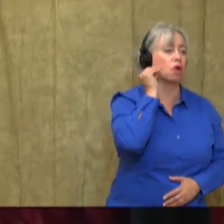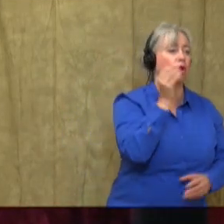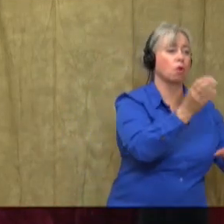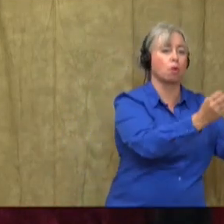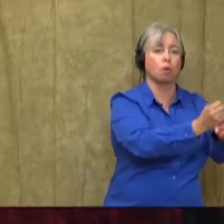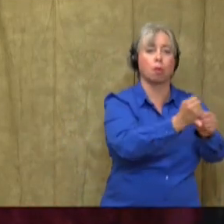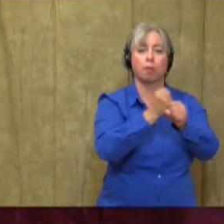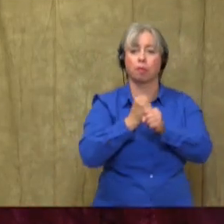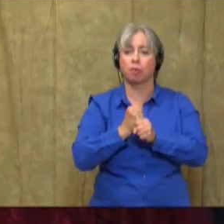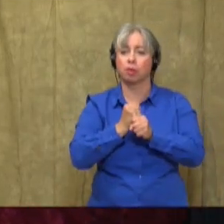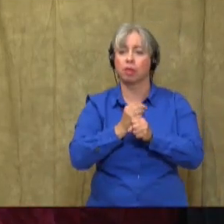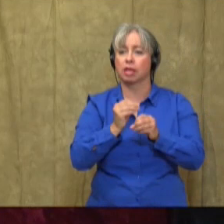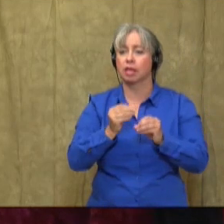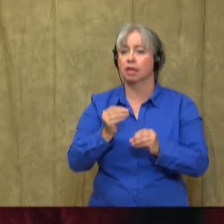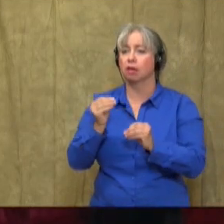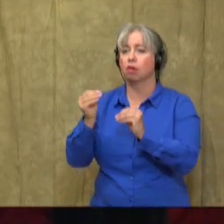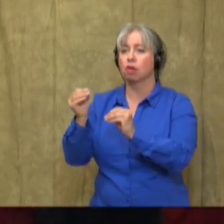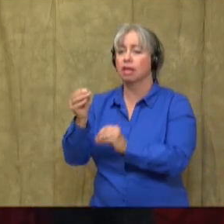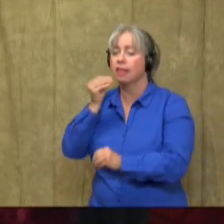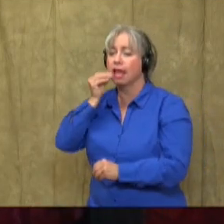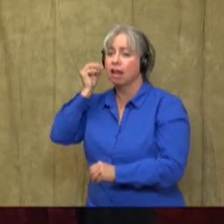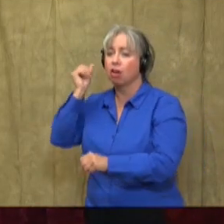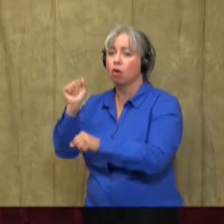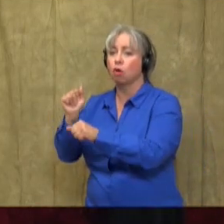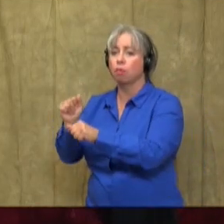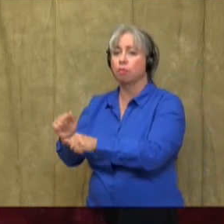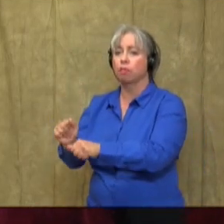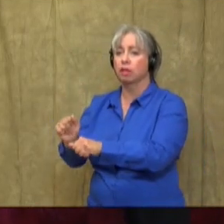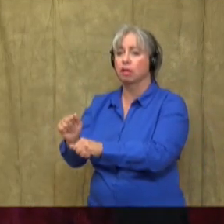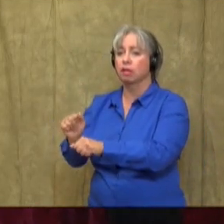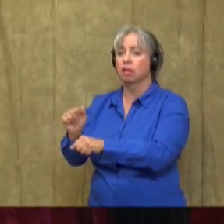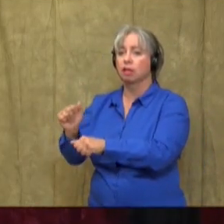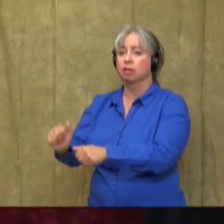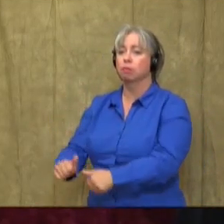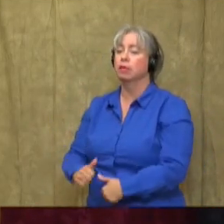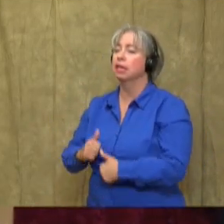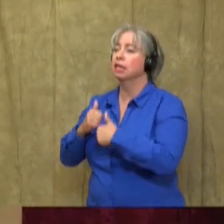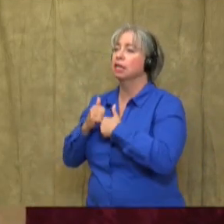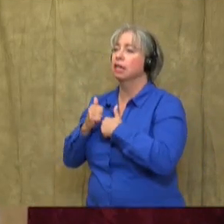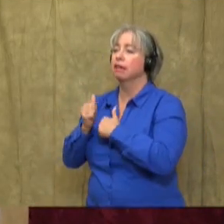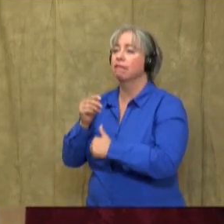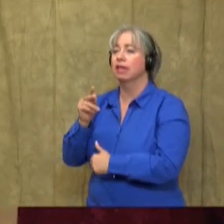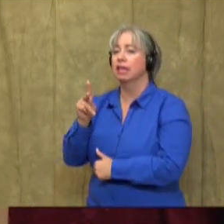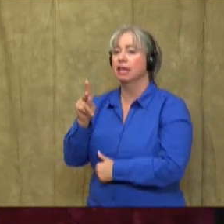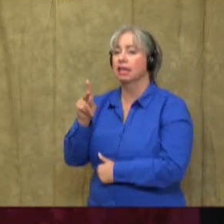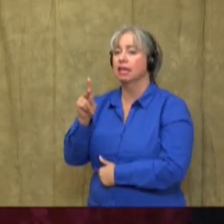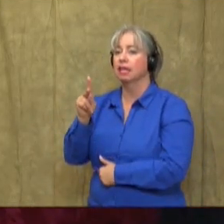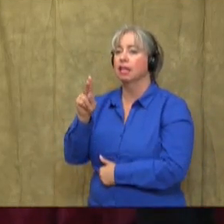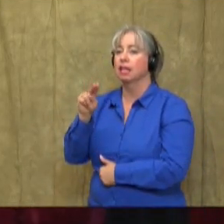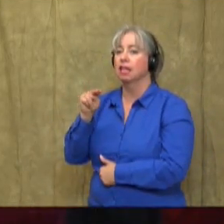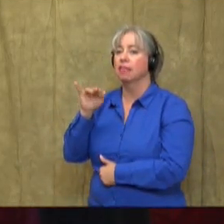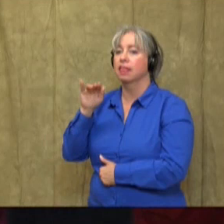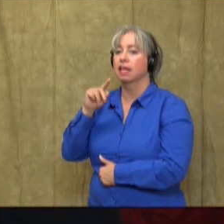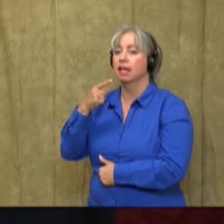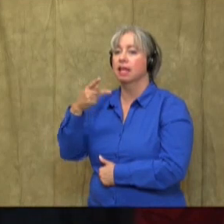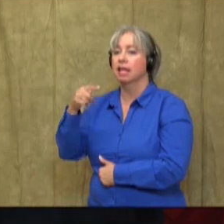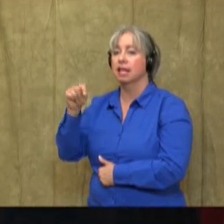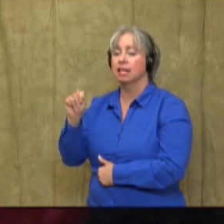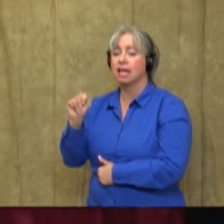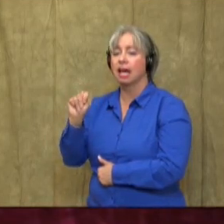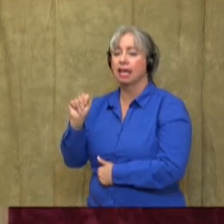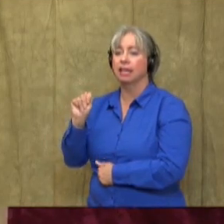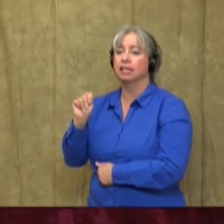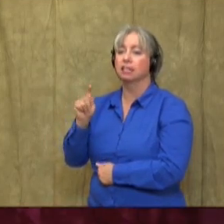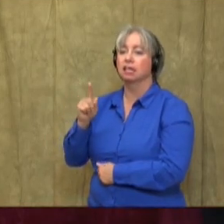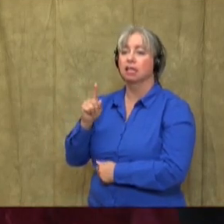put you into another home, and in that home would be living a knight. And that knight, you would become the page for that knight. So at about